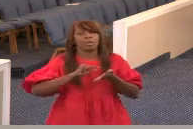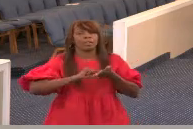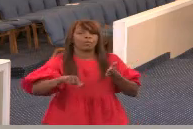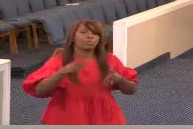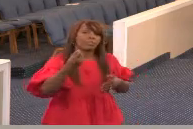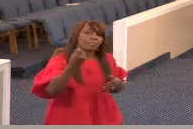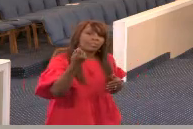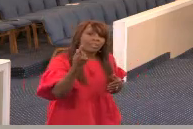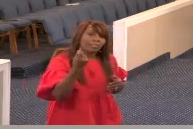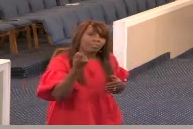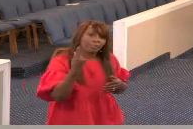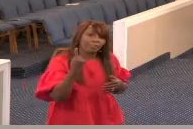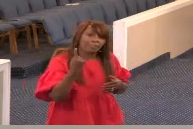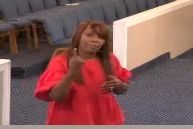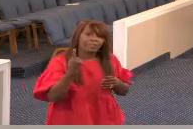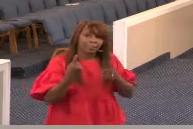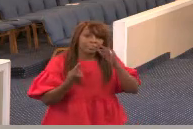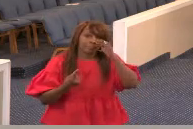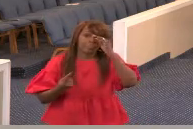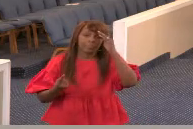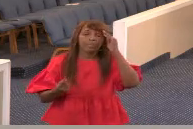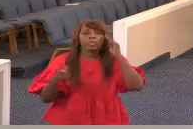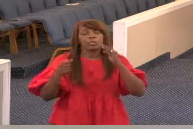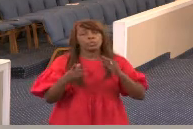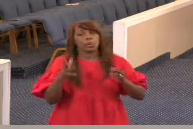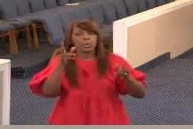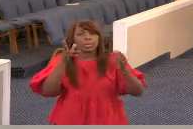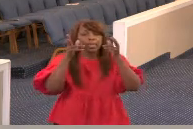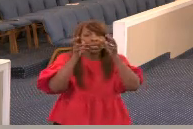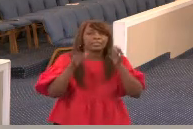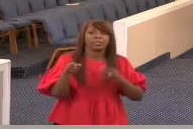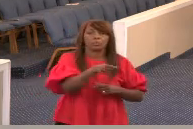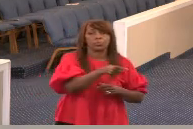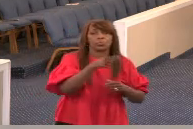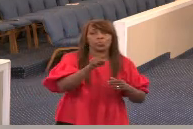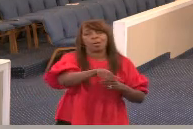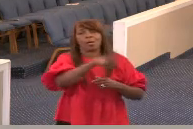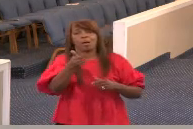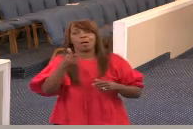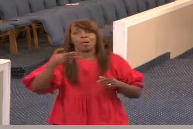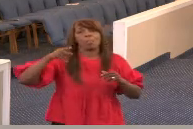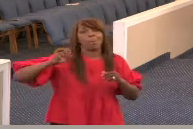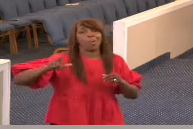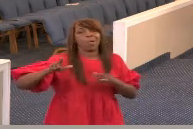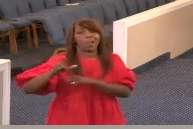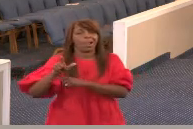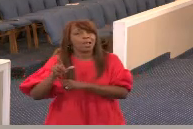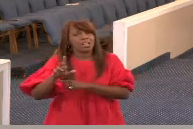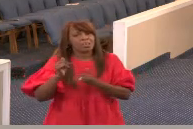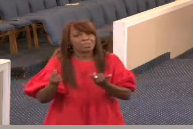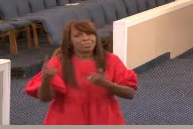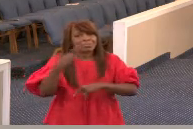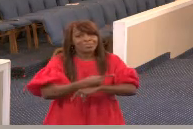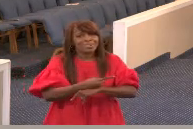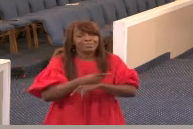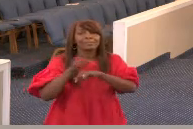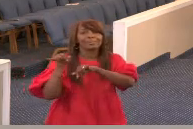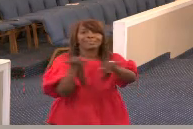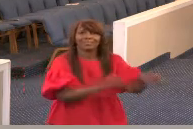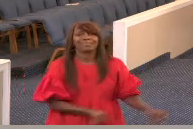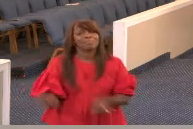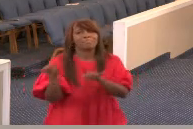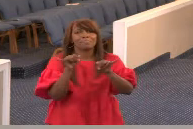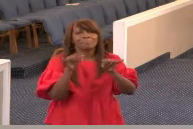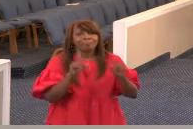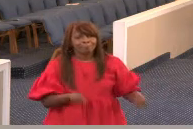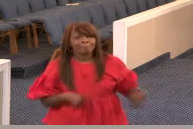11. Listen to him more than those things which were spoken by Paul. It's so true today.